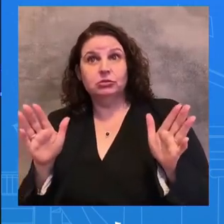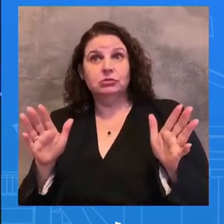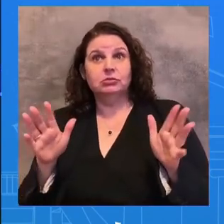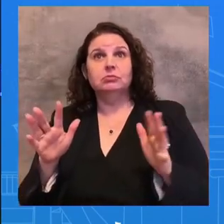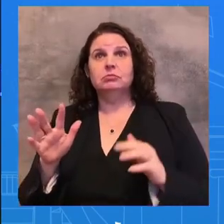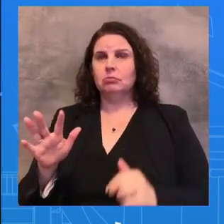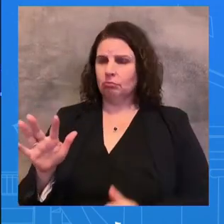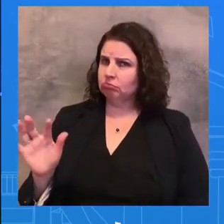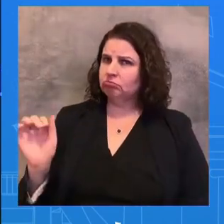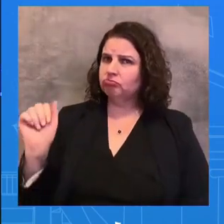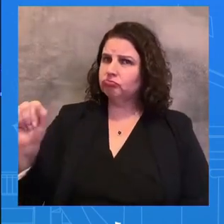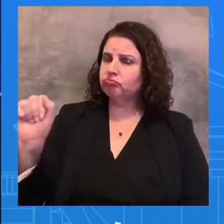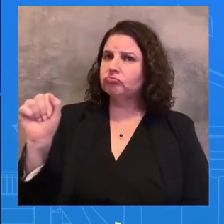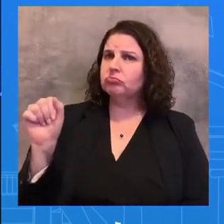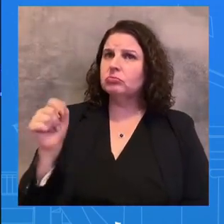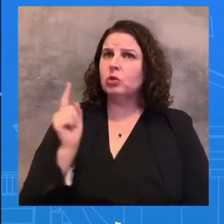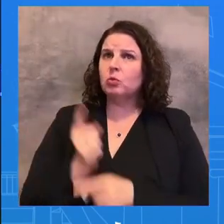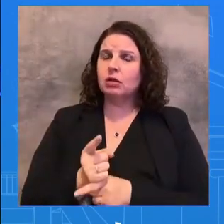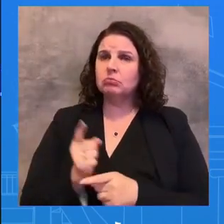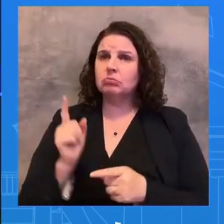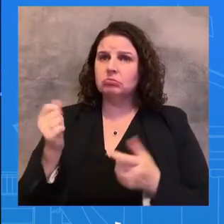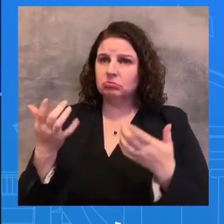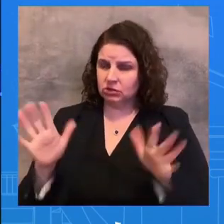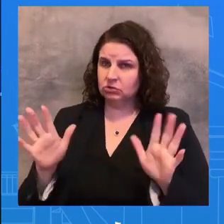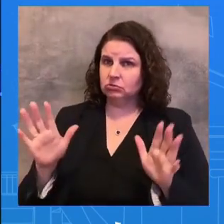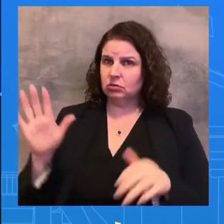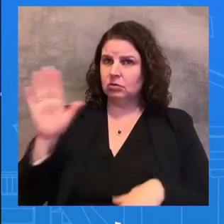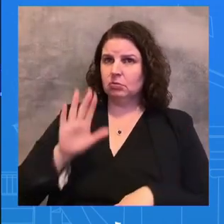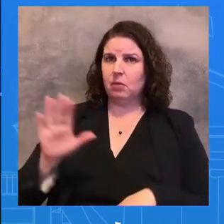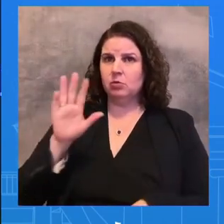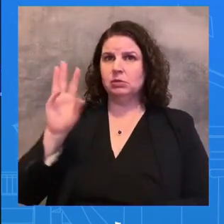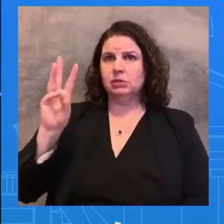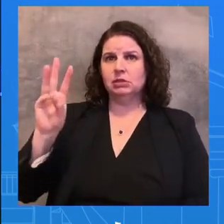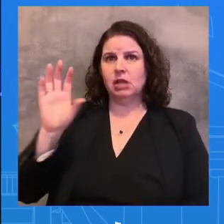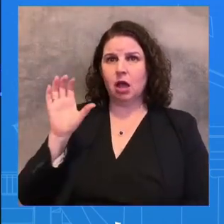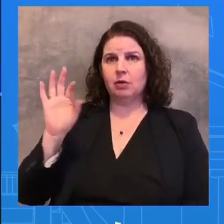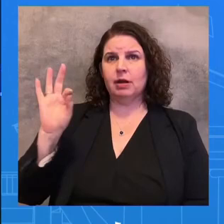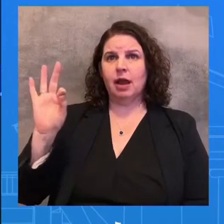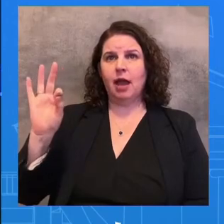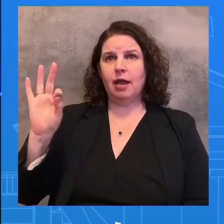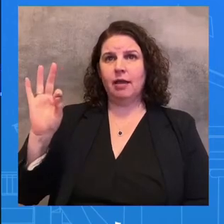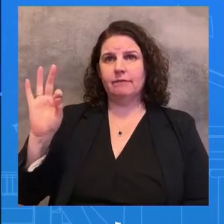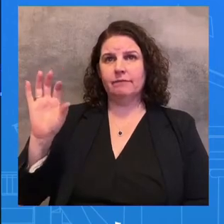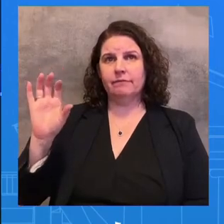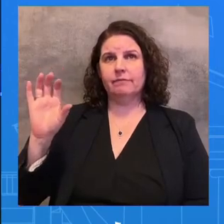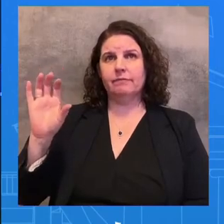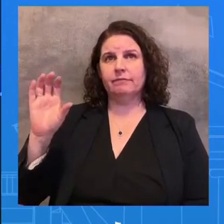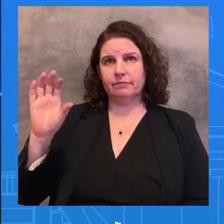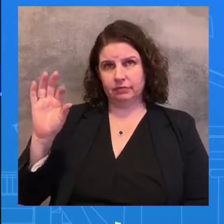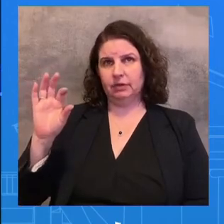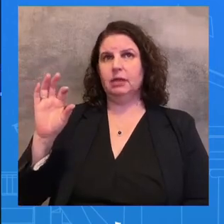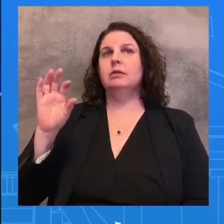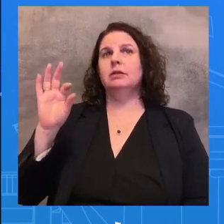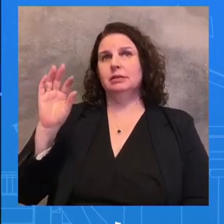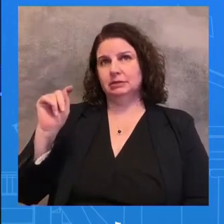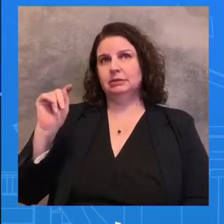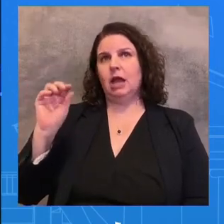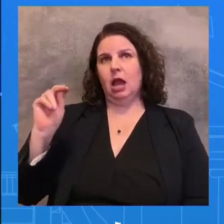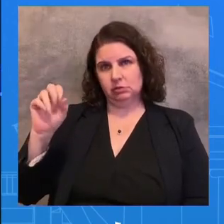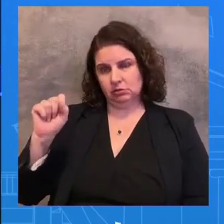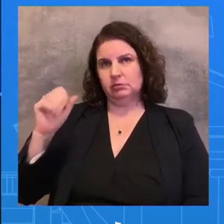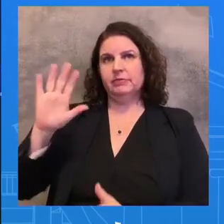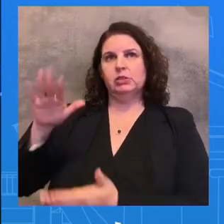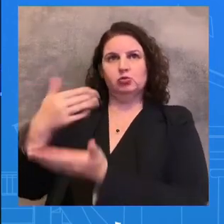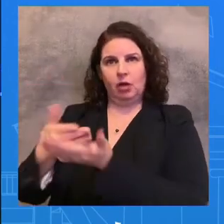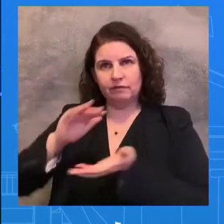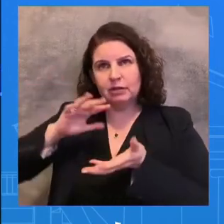off the pier so far. About two-thirds of that either has gone or is on its way to going to Palestinian civilians. The issue is not